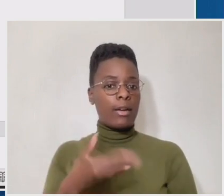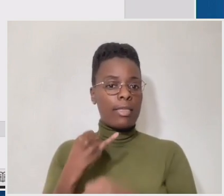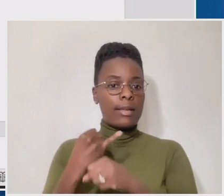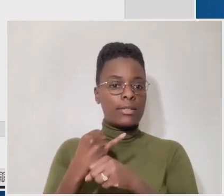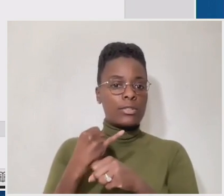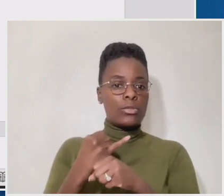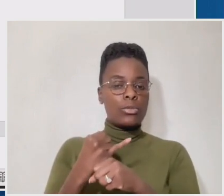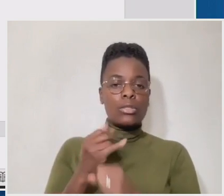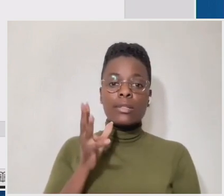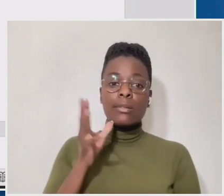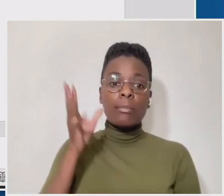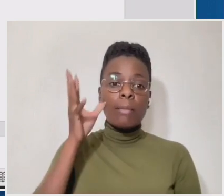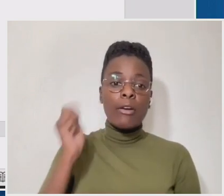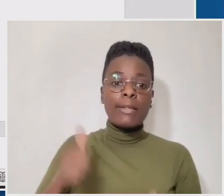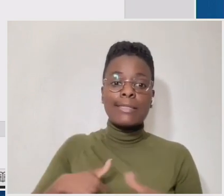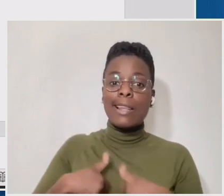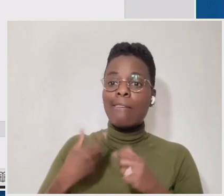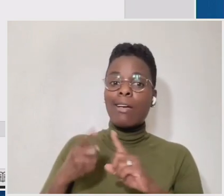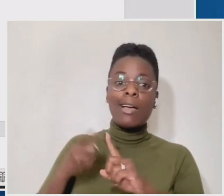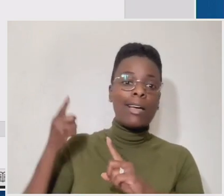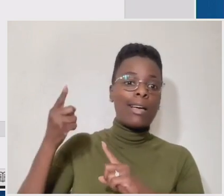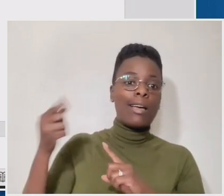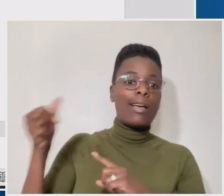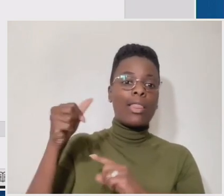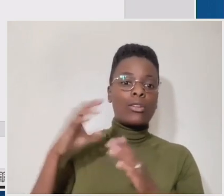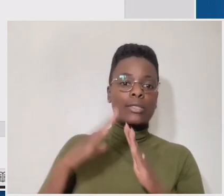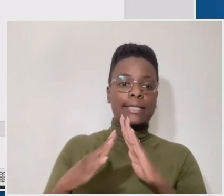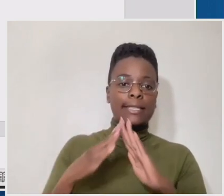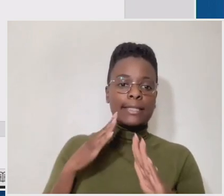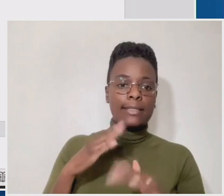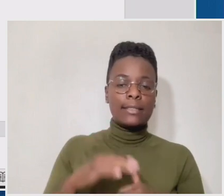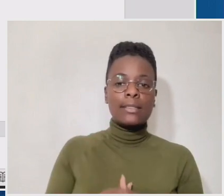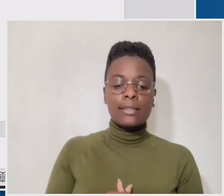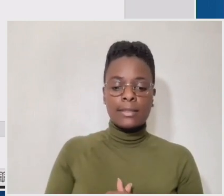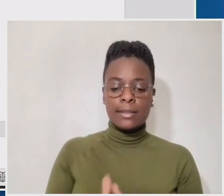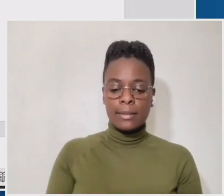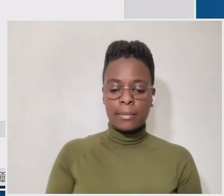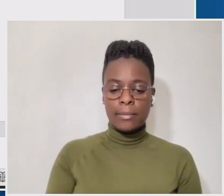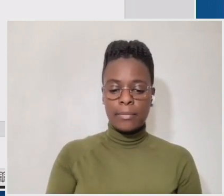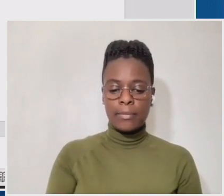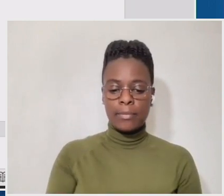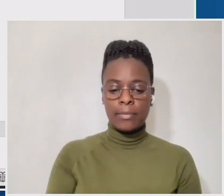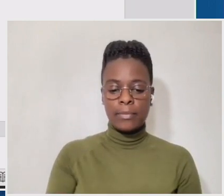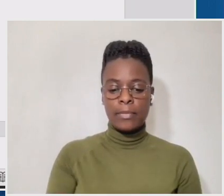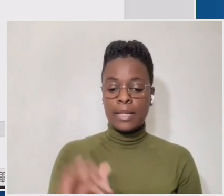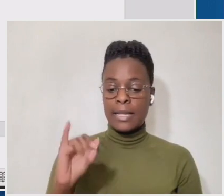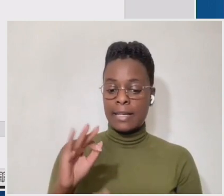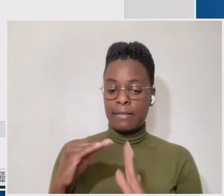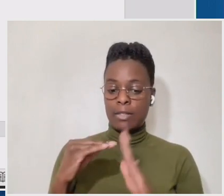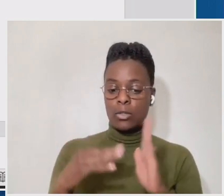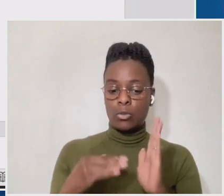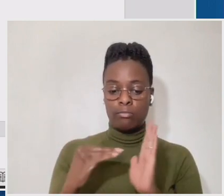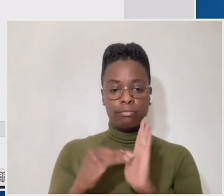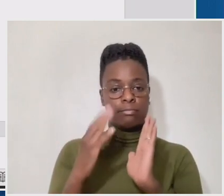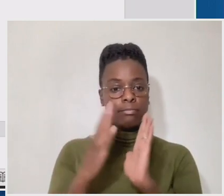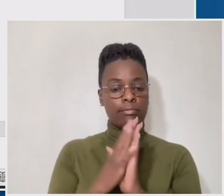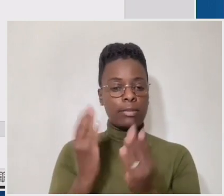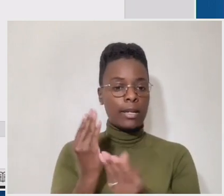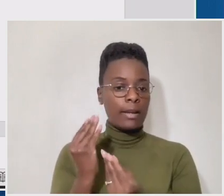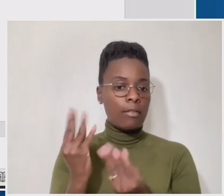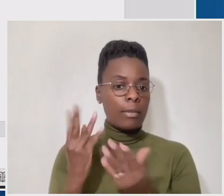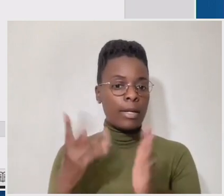live in different cities. And if a student puts down information like gross